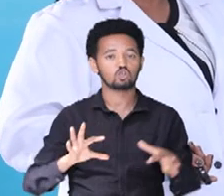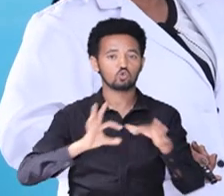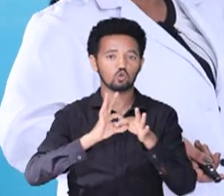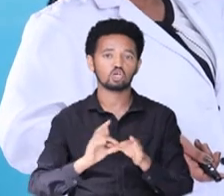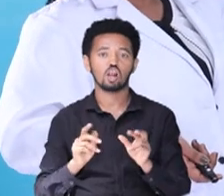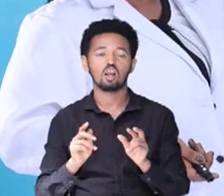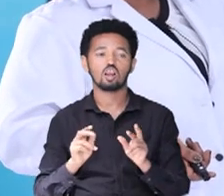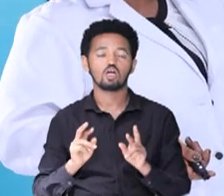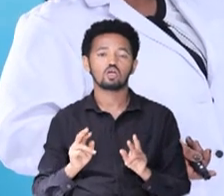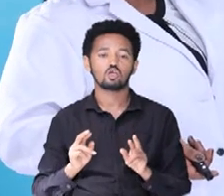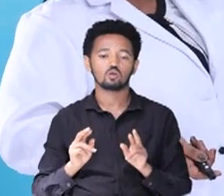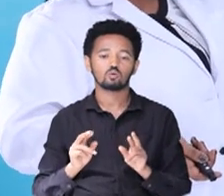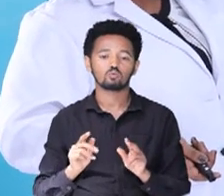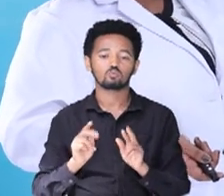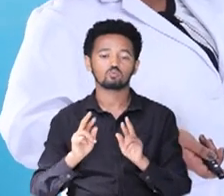group.